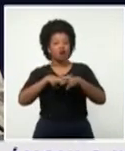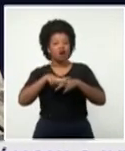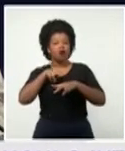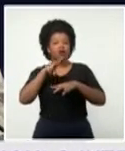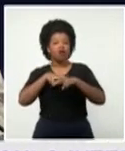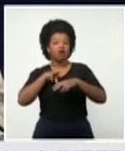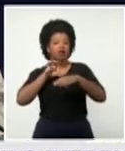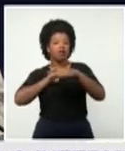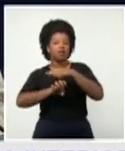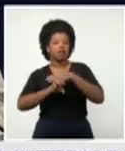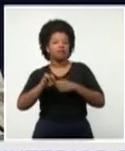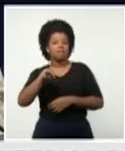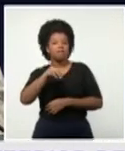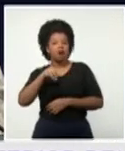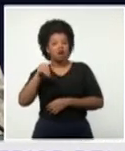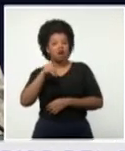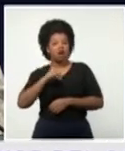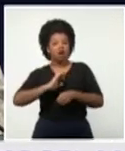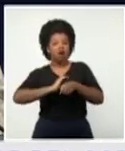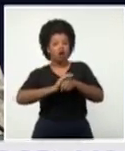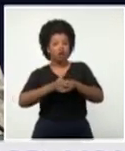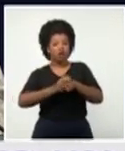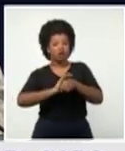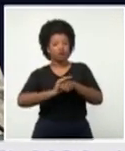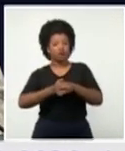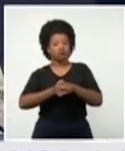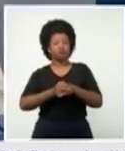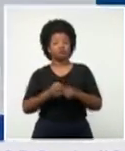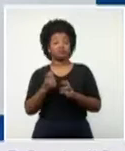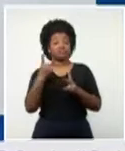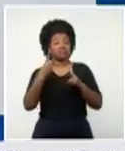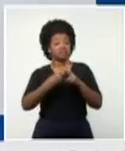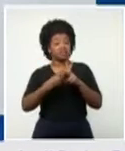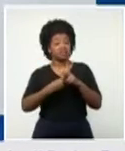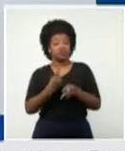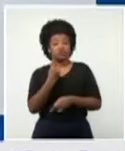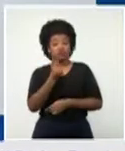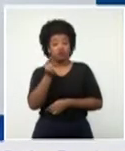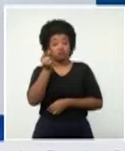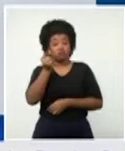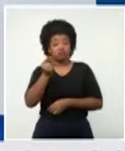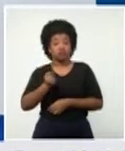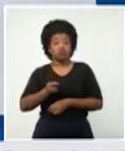from the municipalities of Centro Havana, Habana del Este, Marianao, and Arroyo Naranjo.